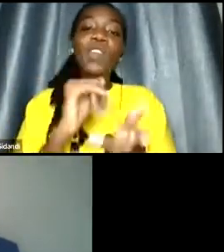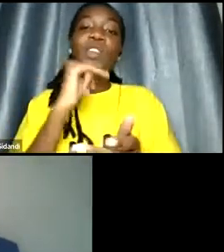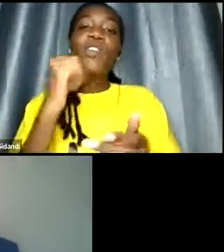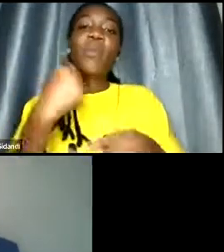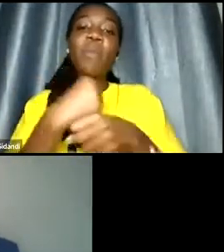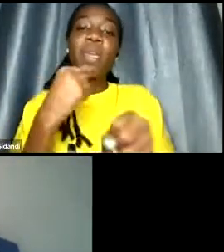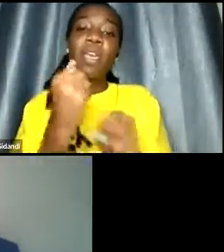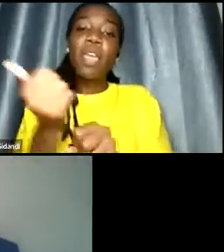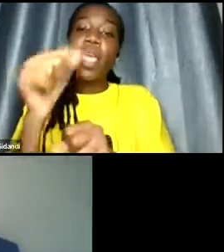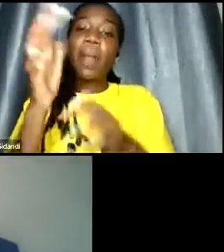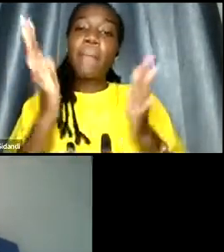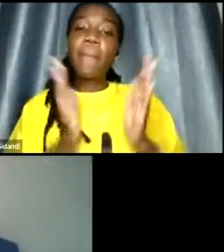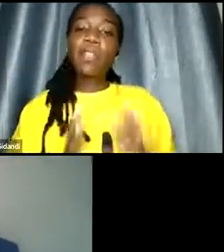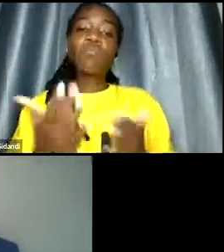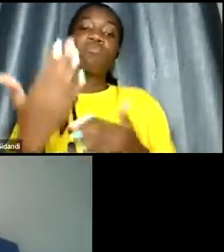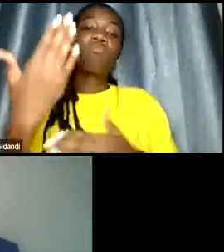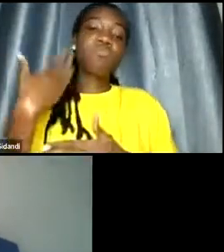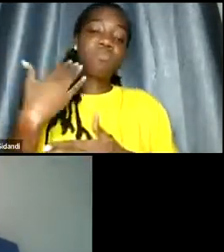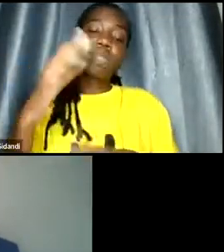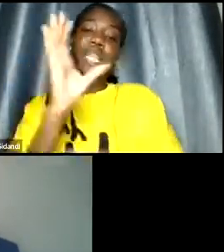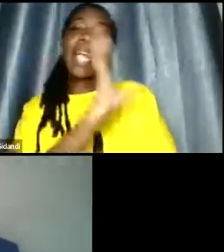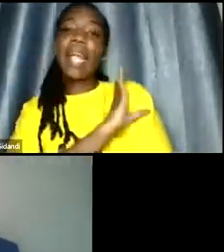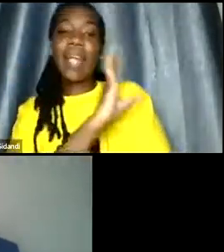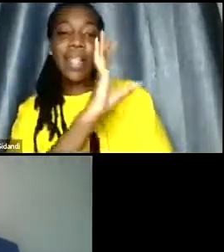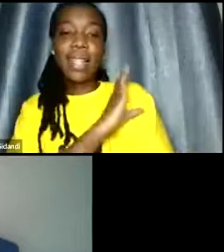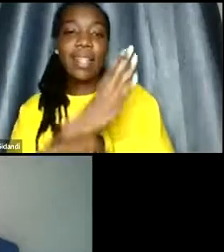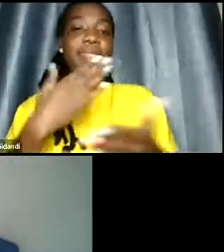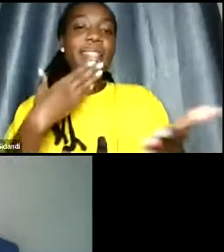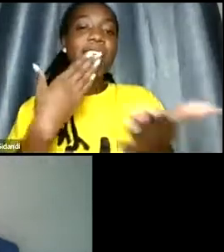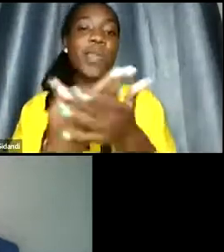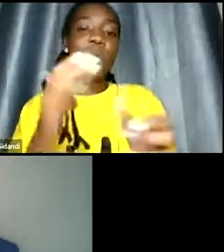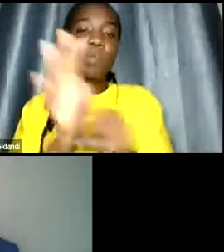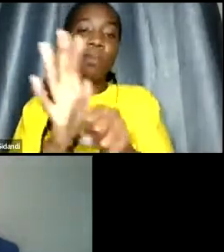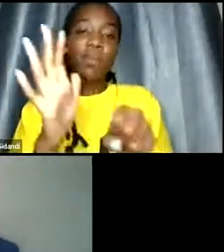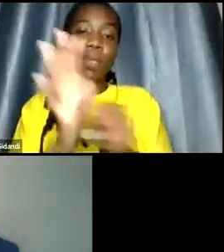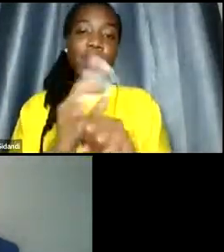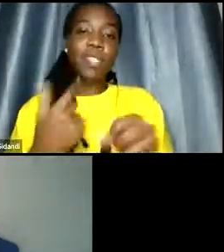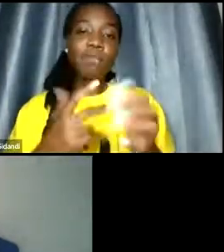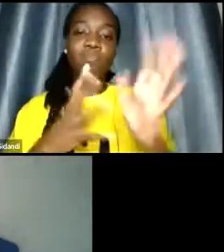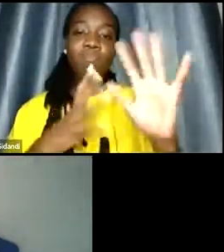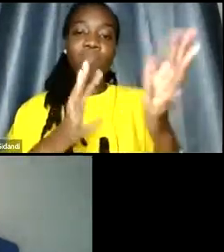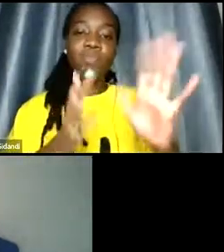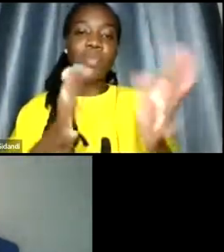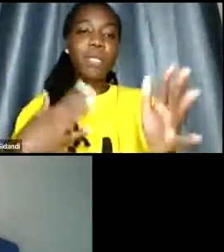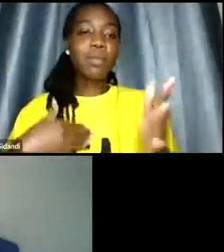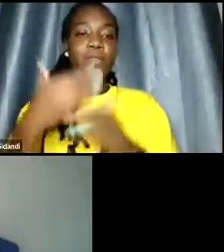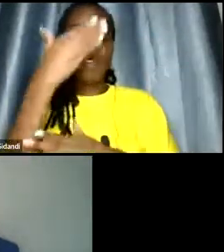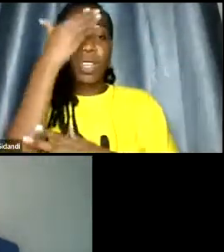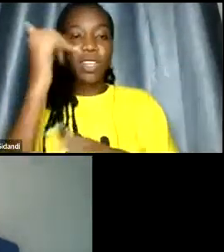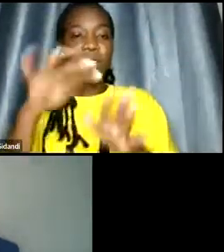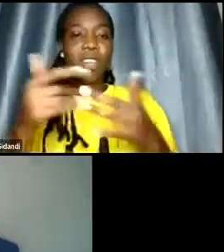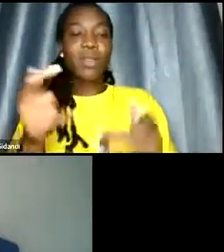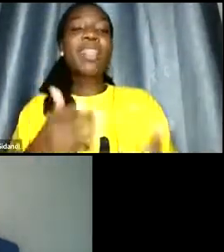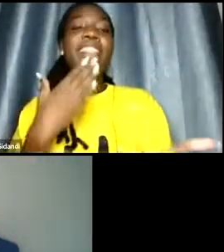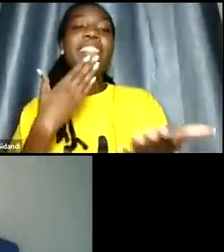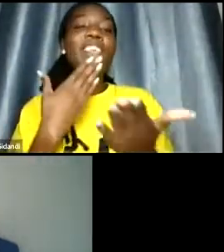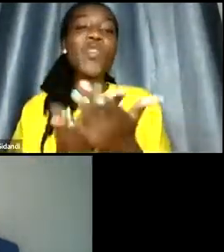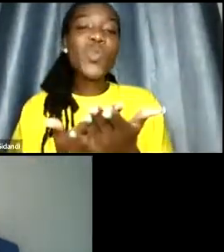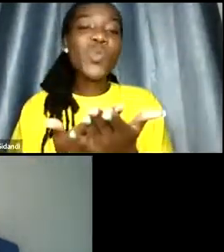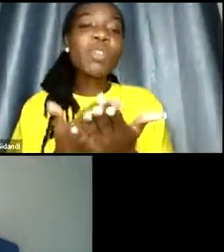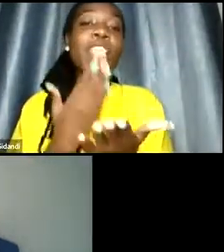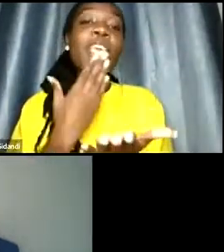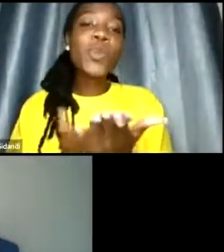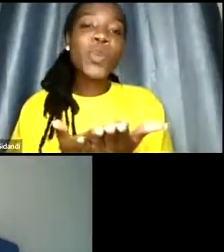anyone behind. Please, Catherine Sidandi, asante sana. We really appreciate you. I've forgotten how you taught me to say asante,